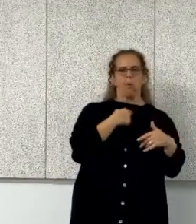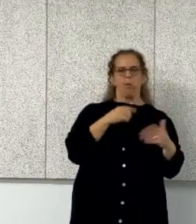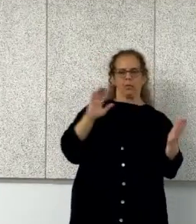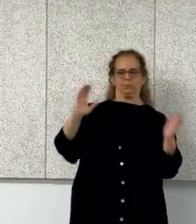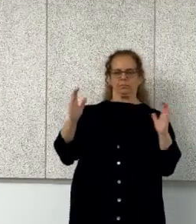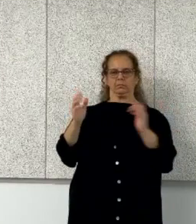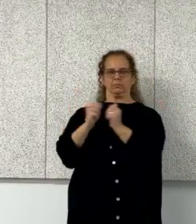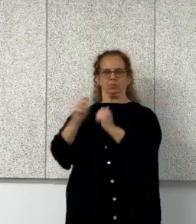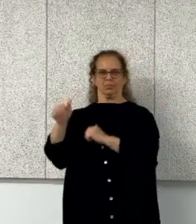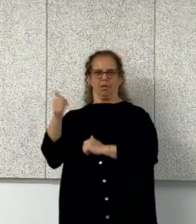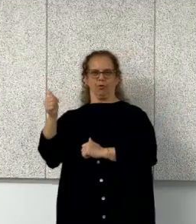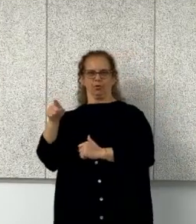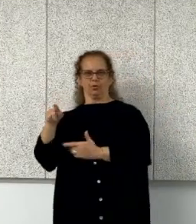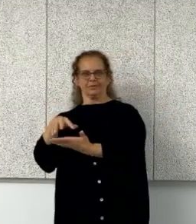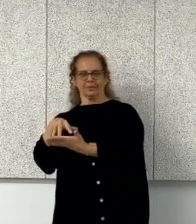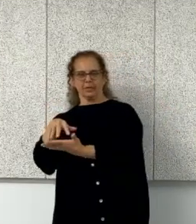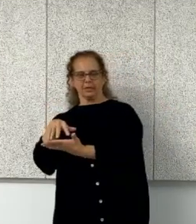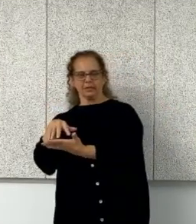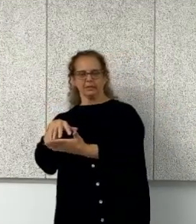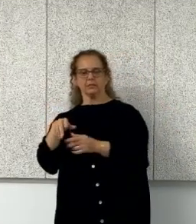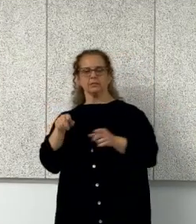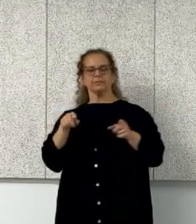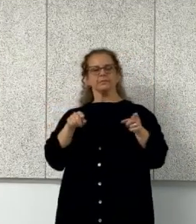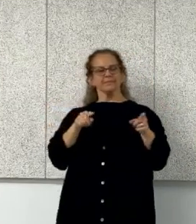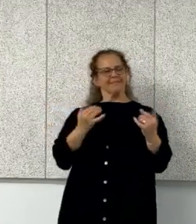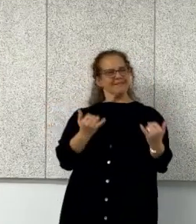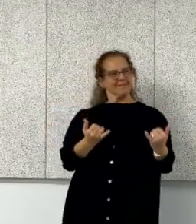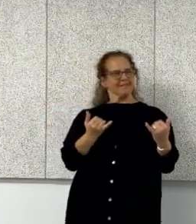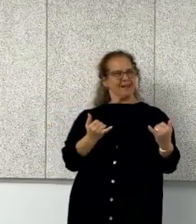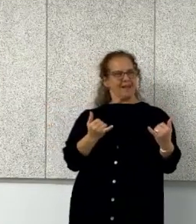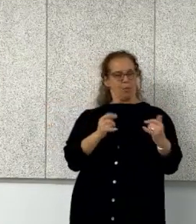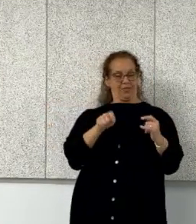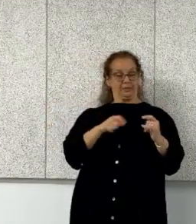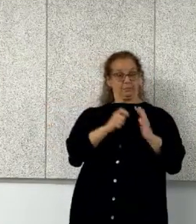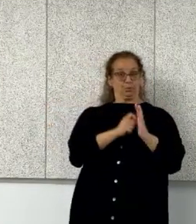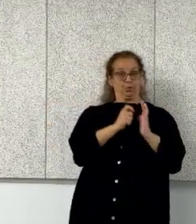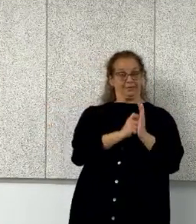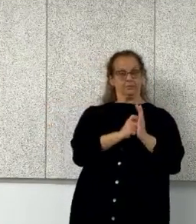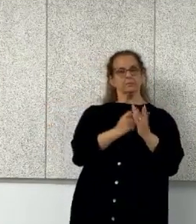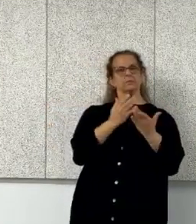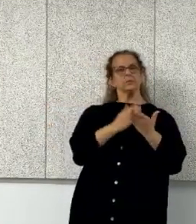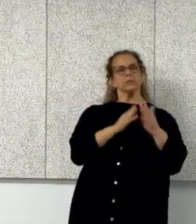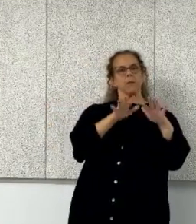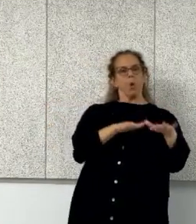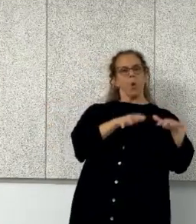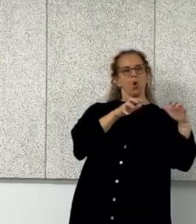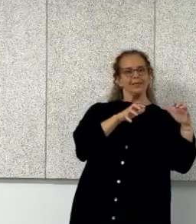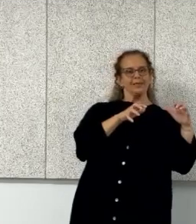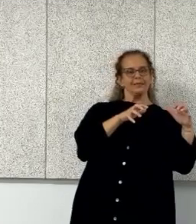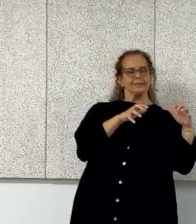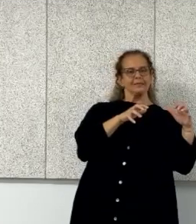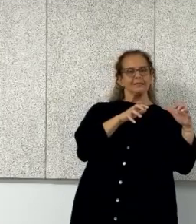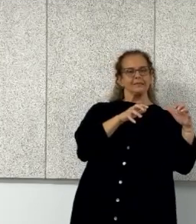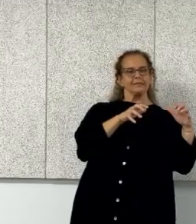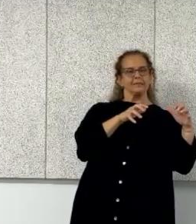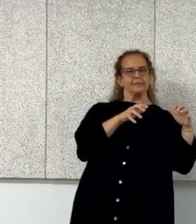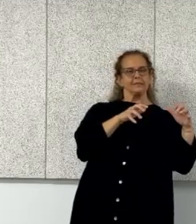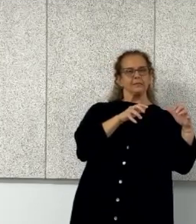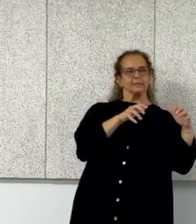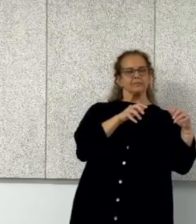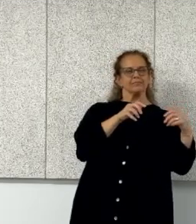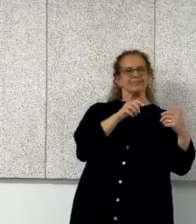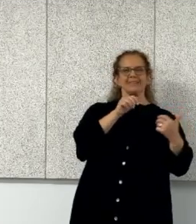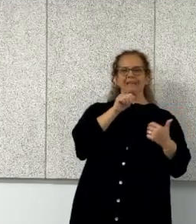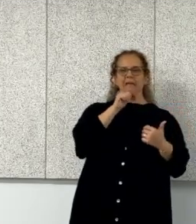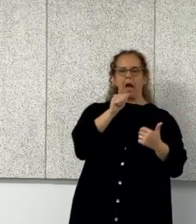studies is that what is distinguishing about this period is that we have audiences that have been not completely deactivated for several years, but have been not